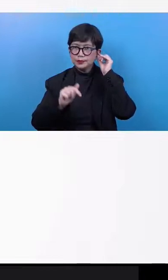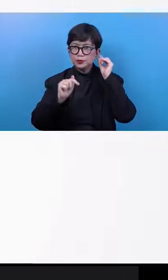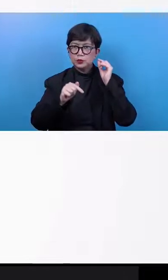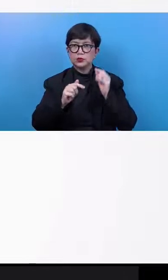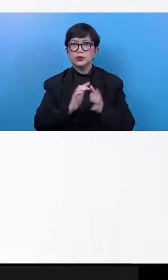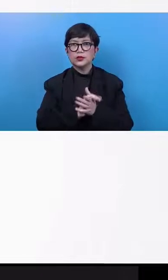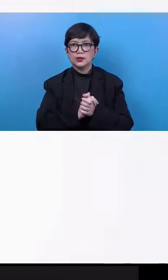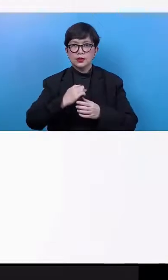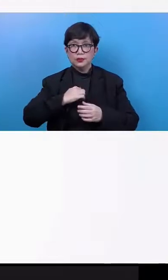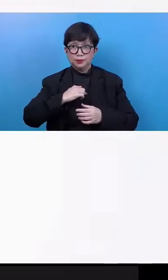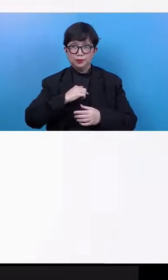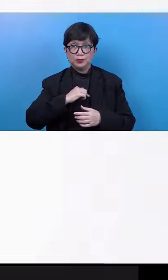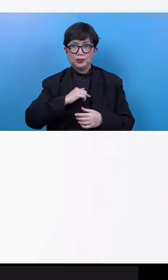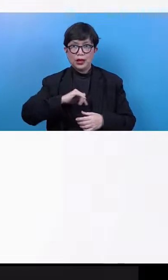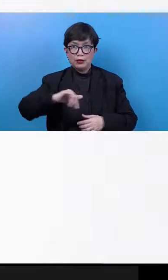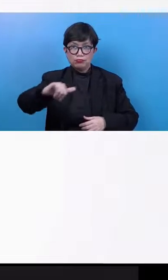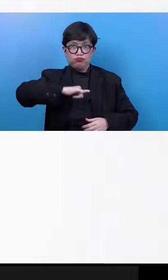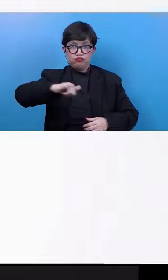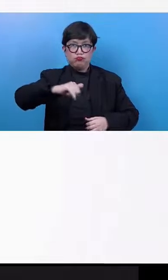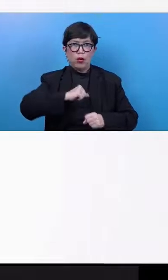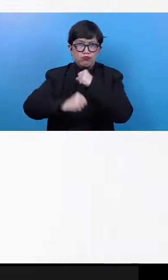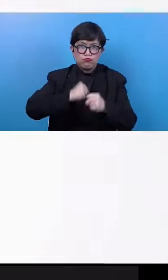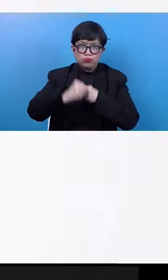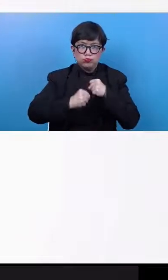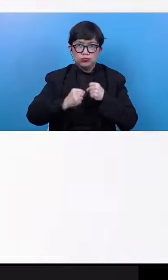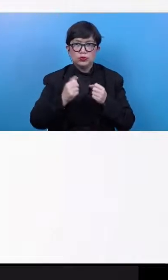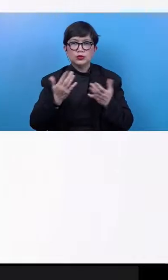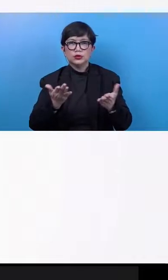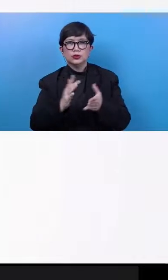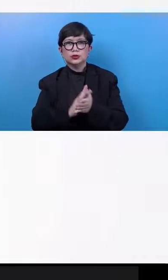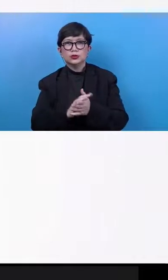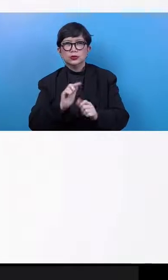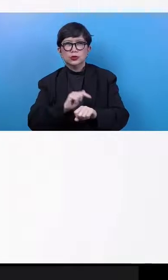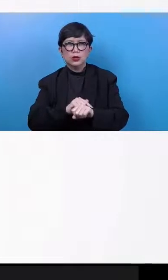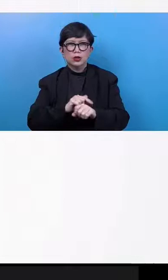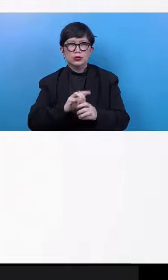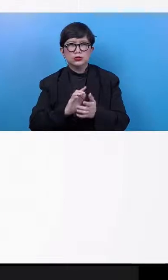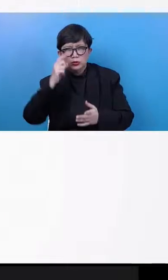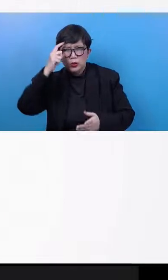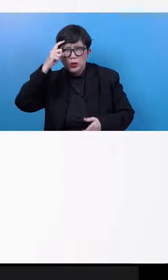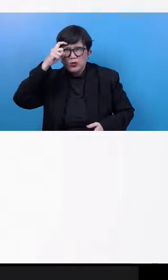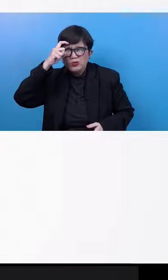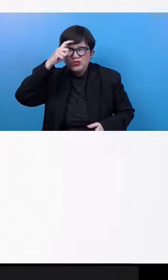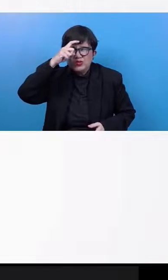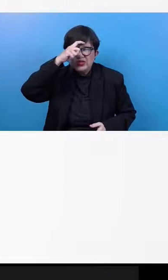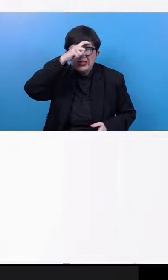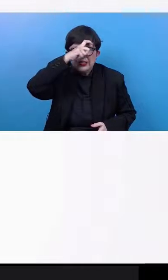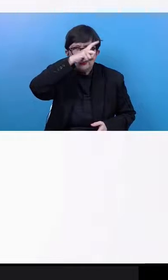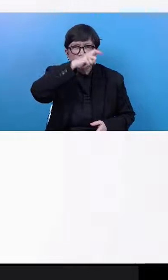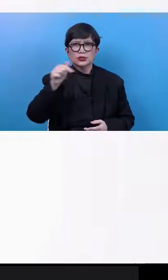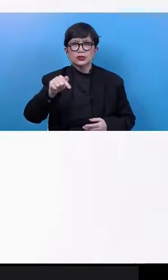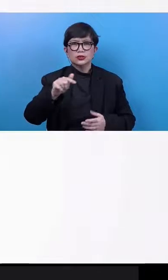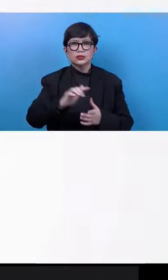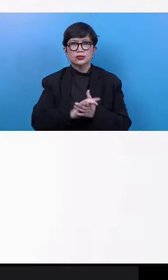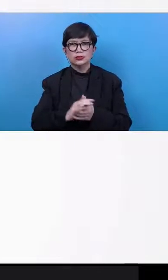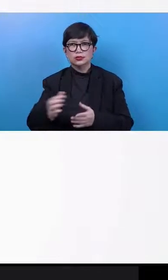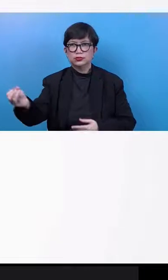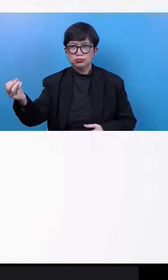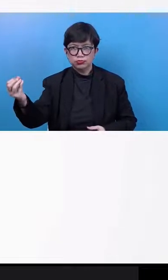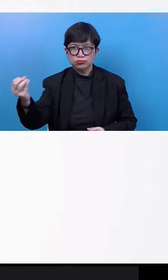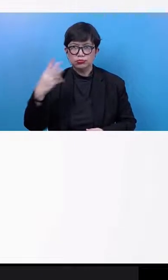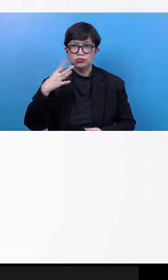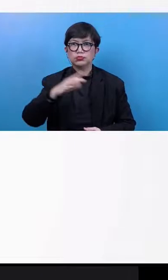or live through the crisis, and the only crisis possibly that has impacted every individual sitting in this